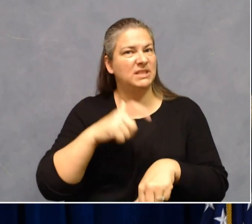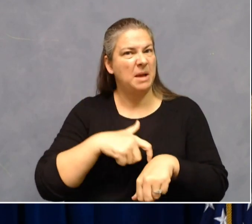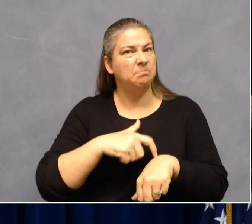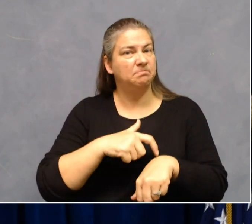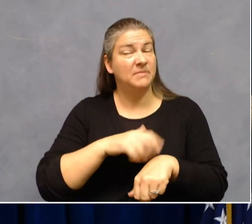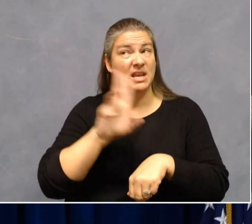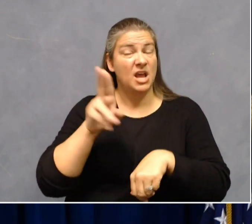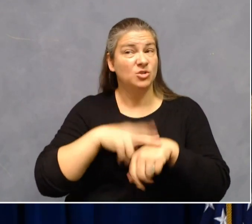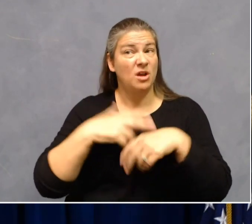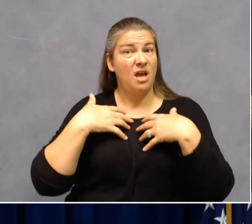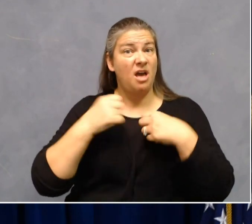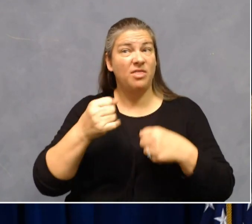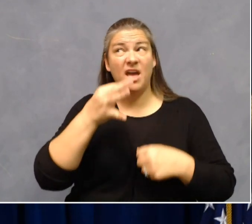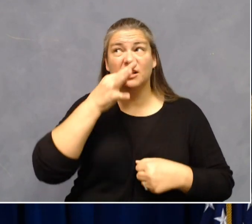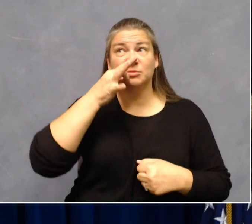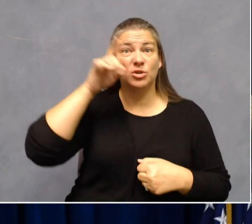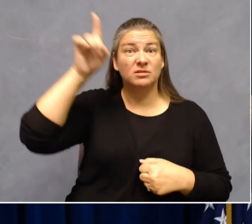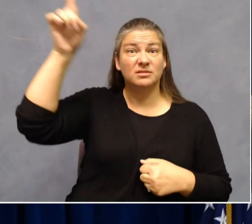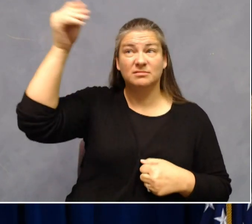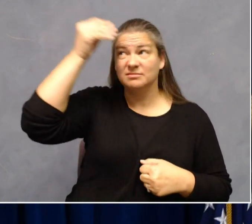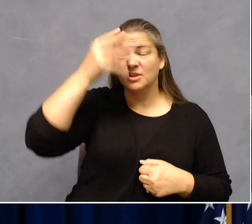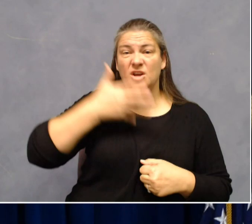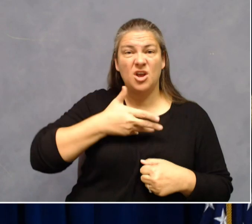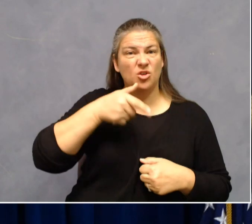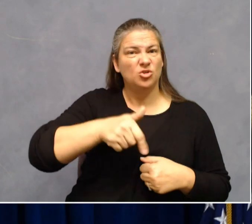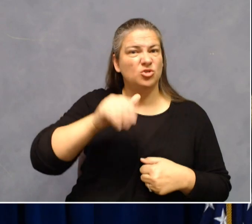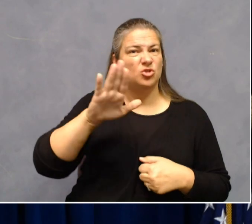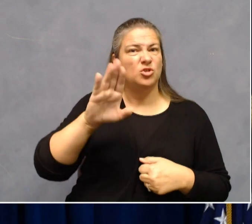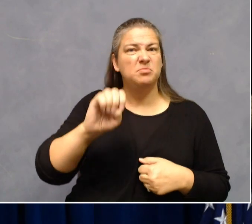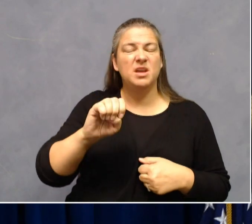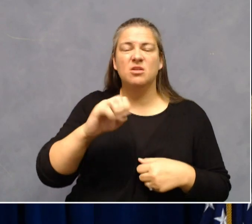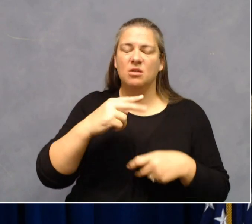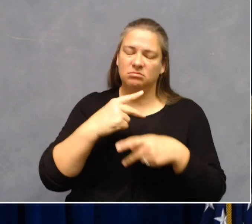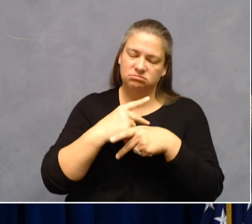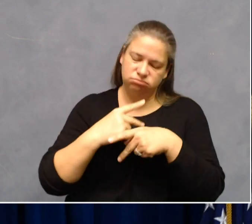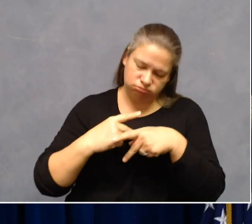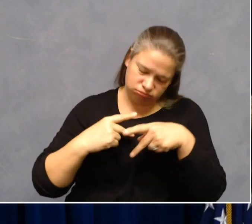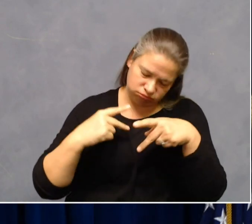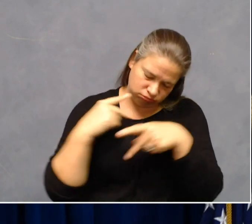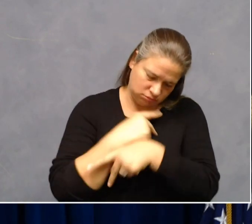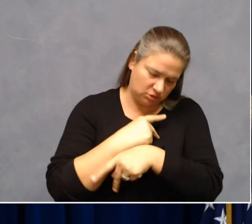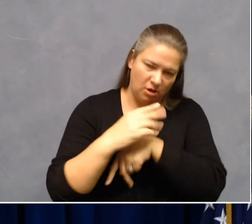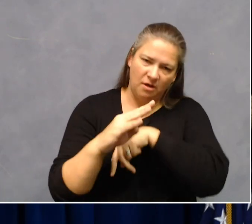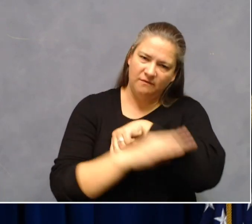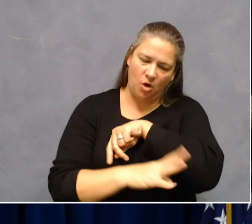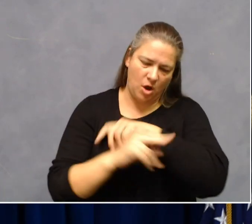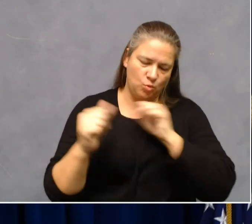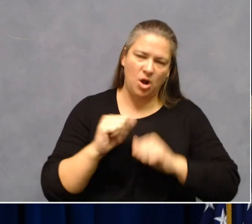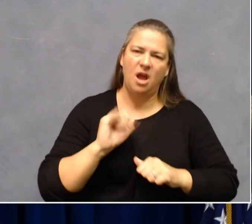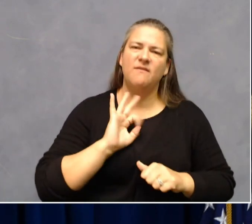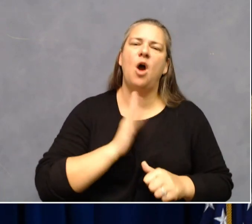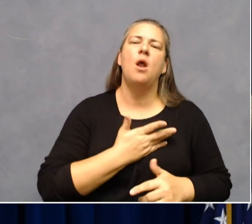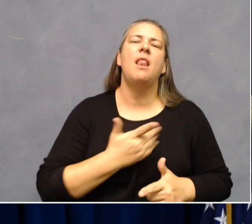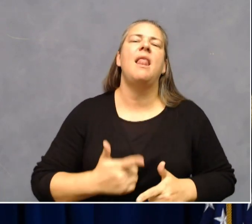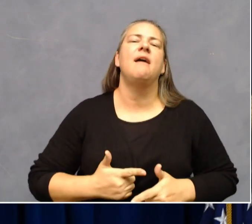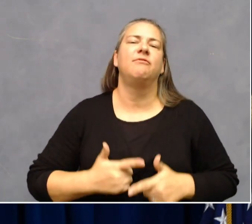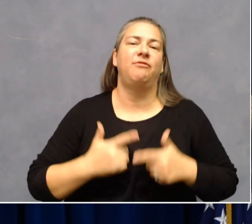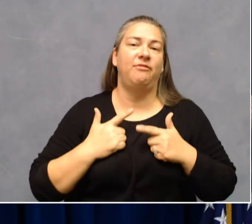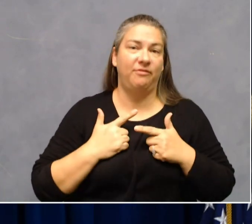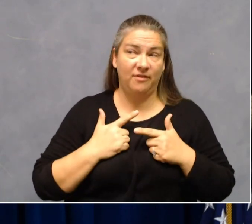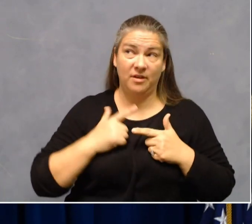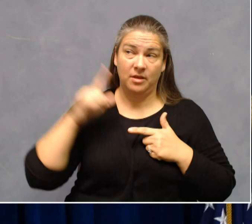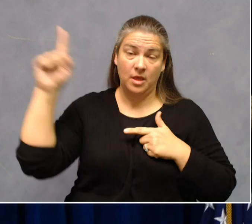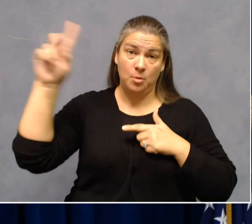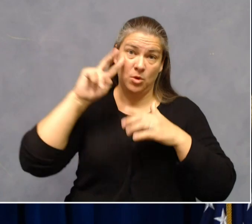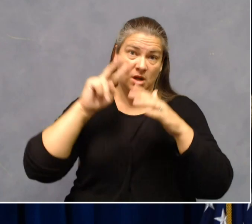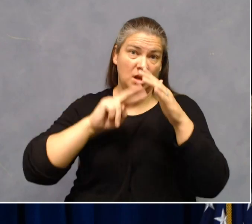this could be the ugliest fall and winter of our lifetimes, which they're predicting significant loss of